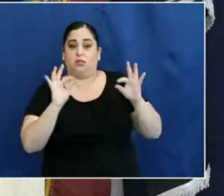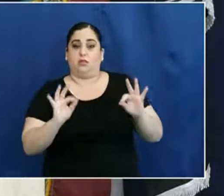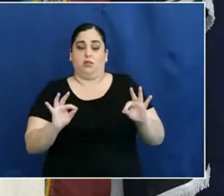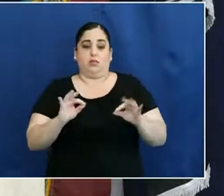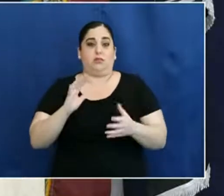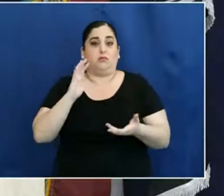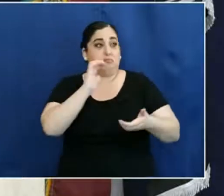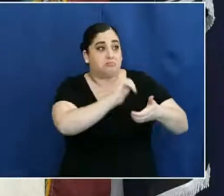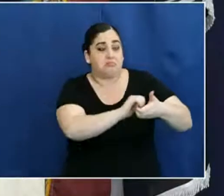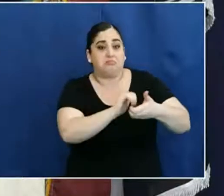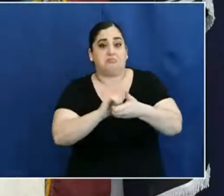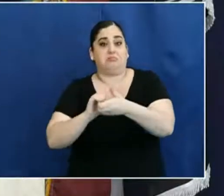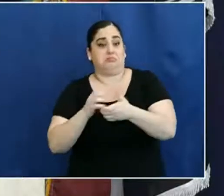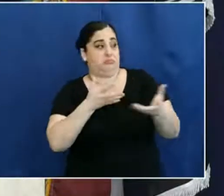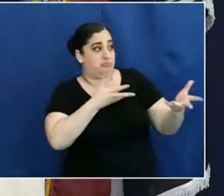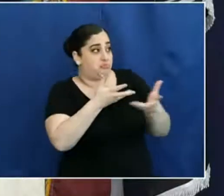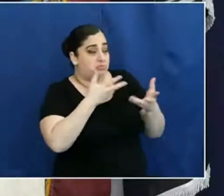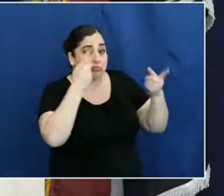move forward.